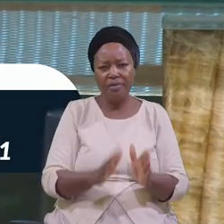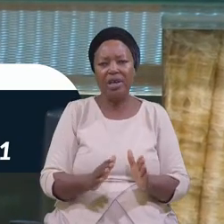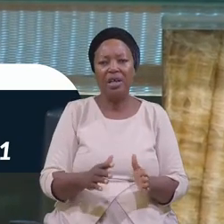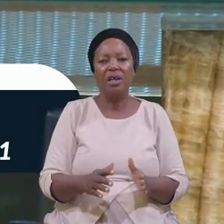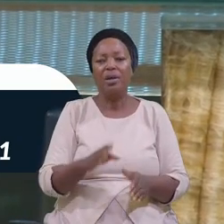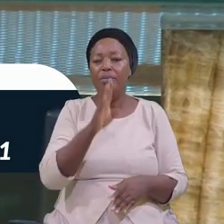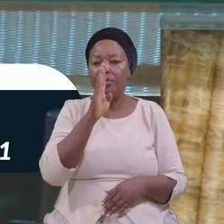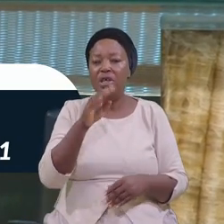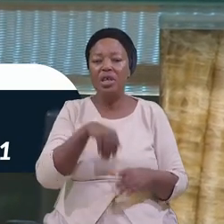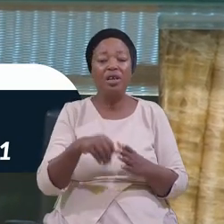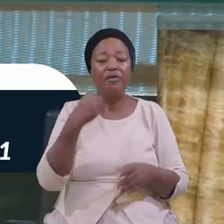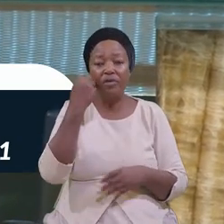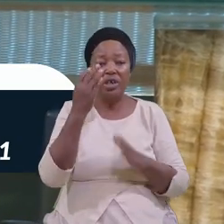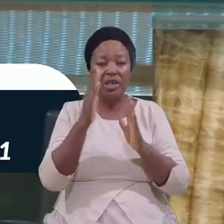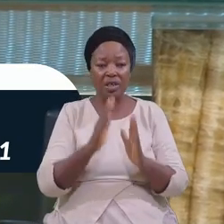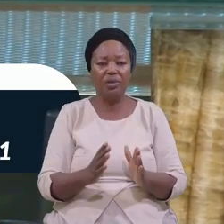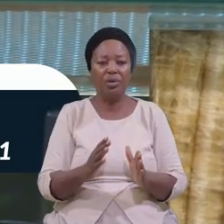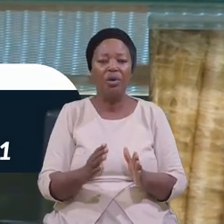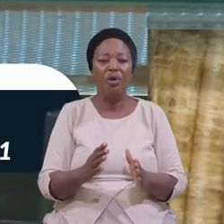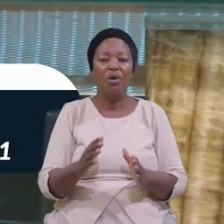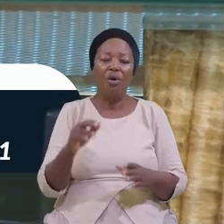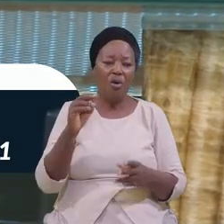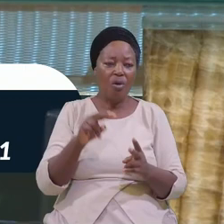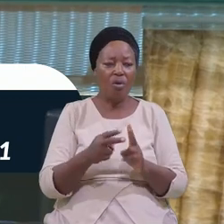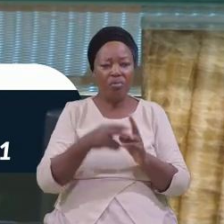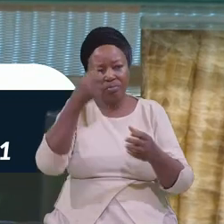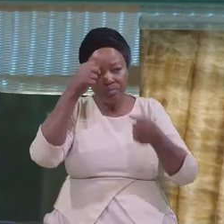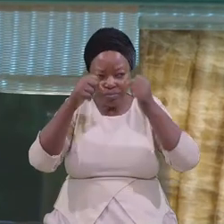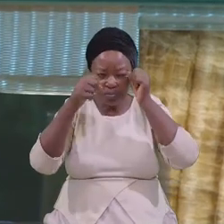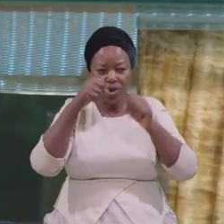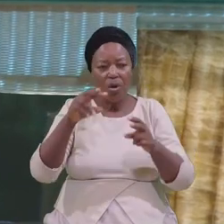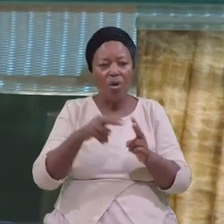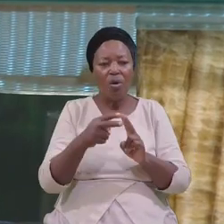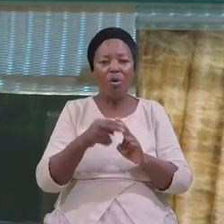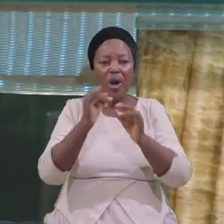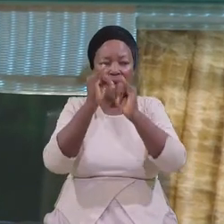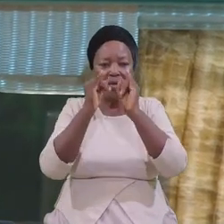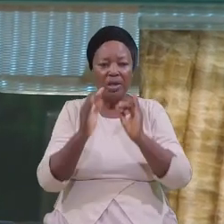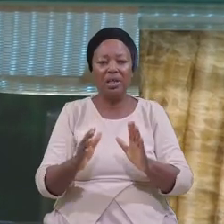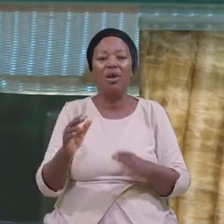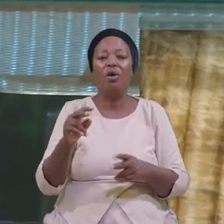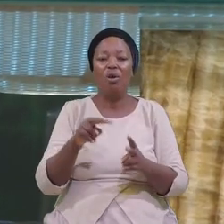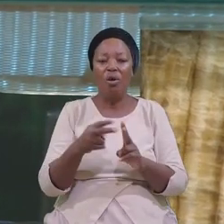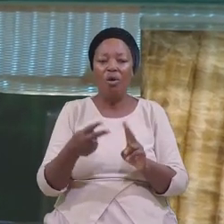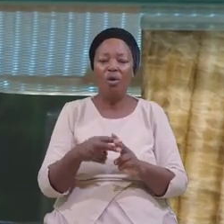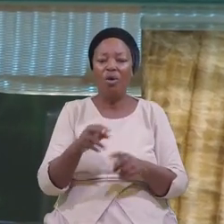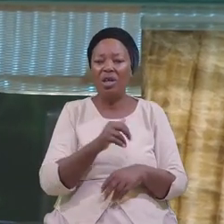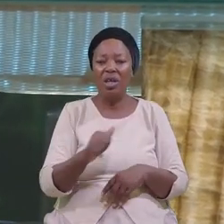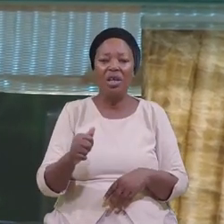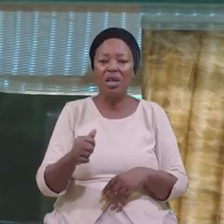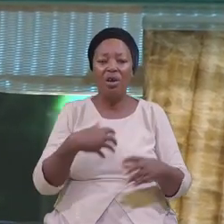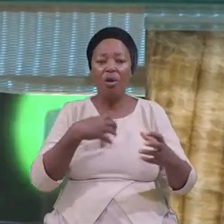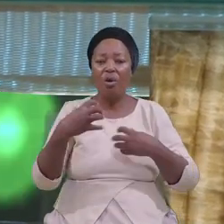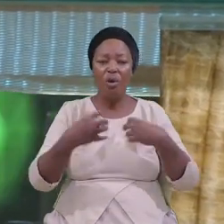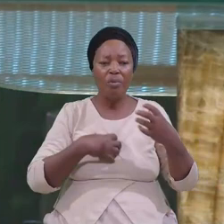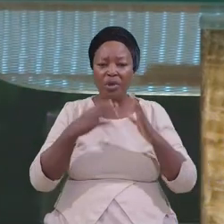a fornicator, or covetous, or an idolater, or a railer, or